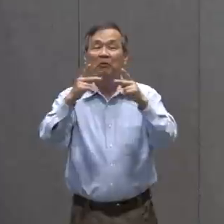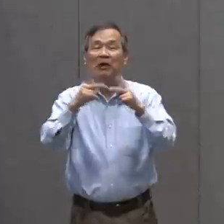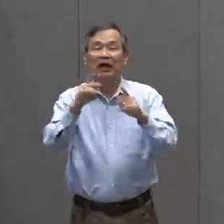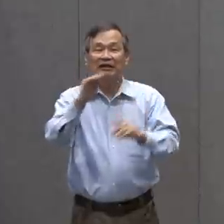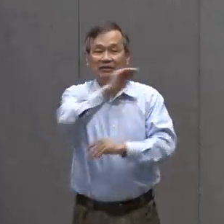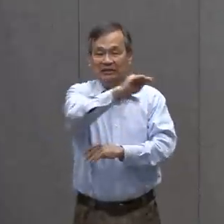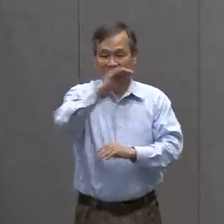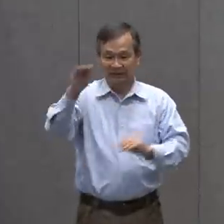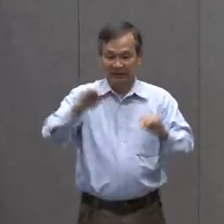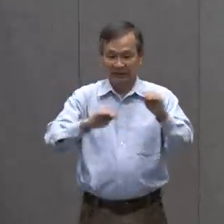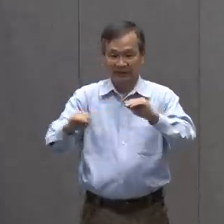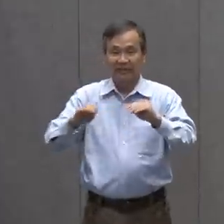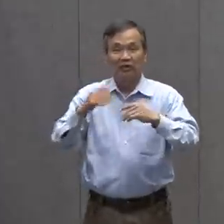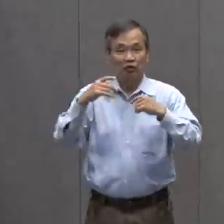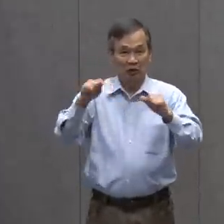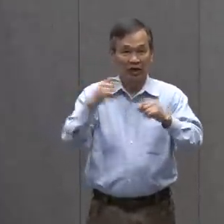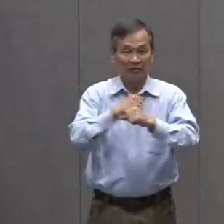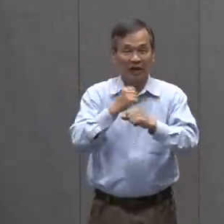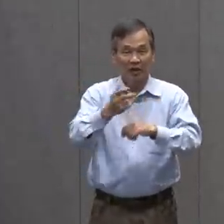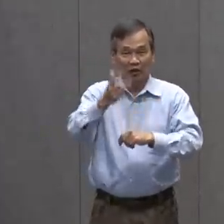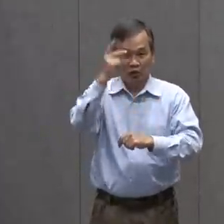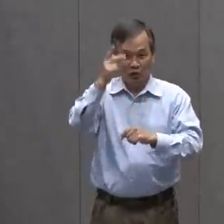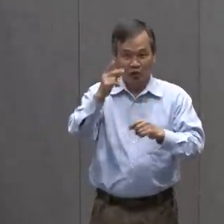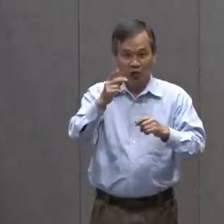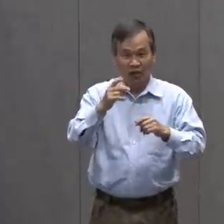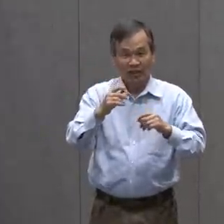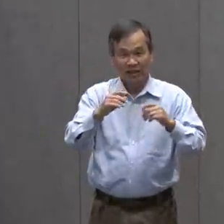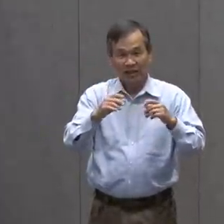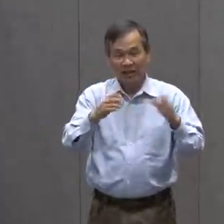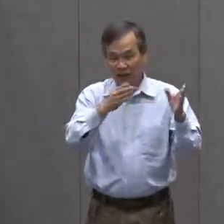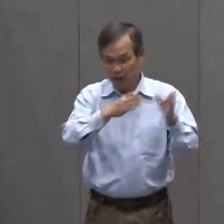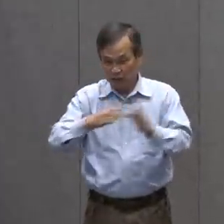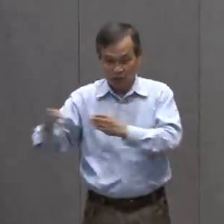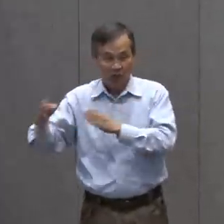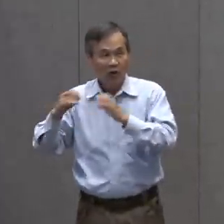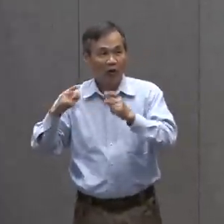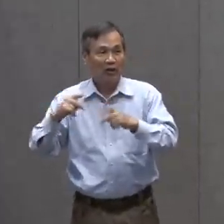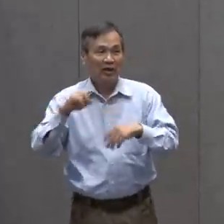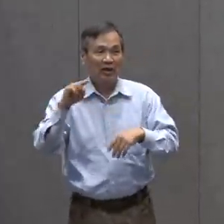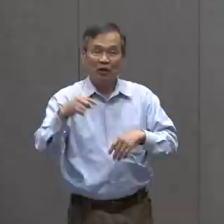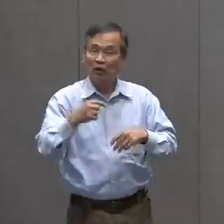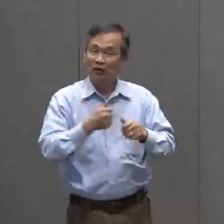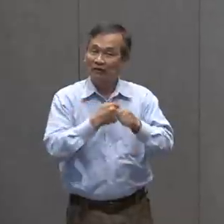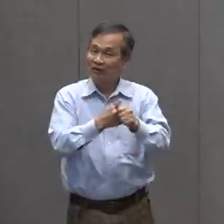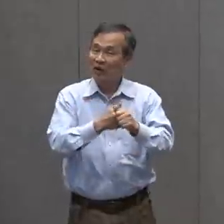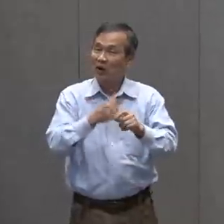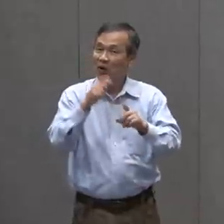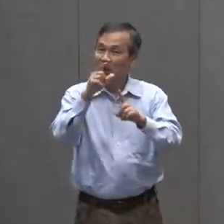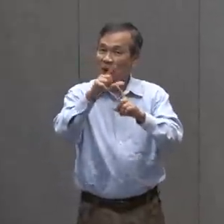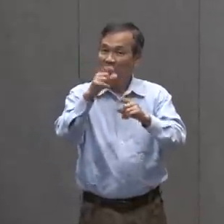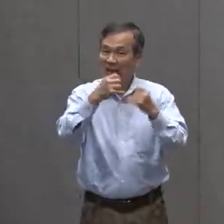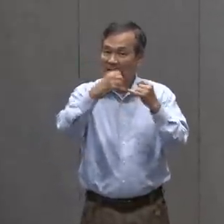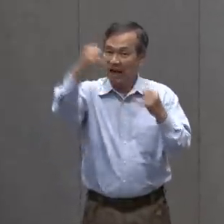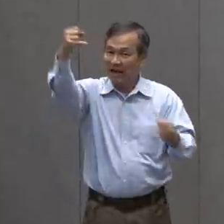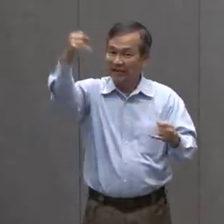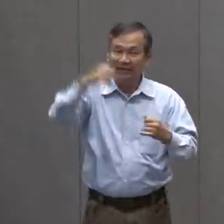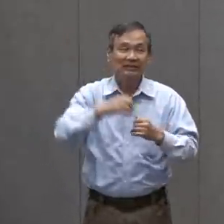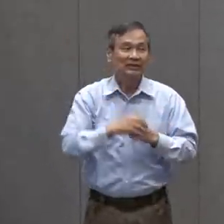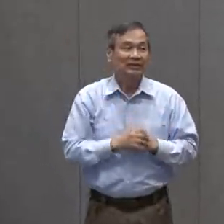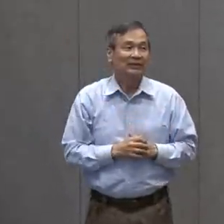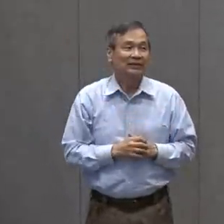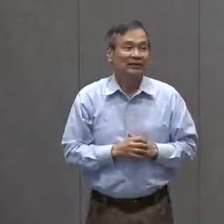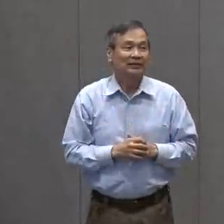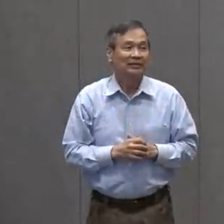be able to make that tic-tac-toe. And you can only go on the lines. And you can only follow along the lines. All right, let's